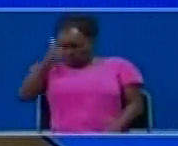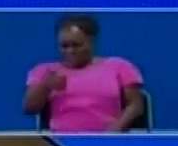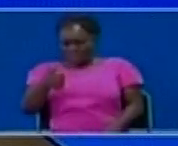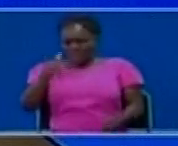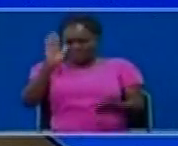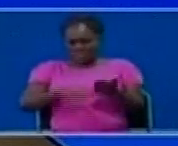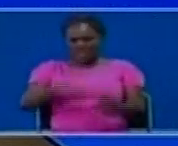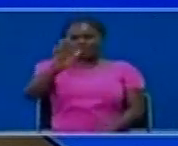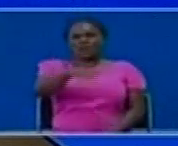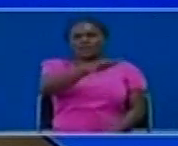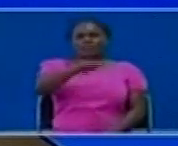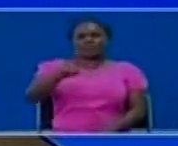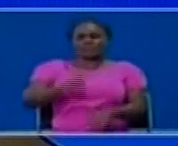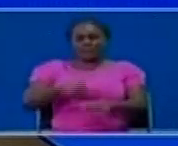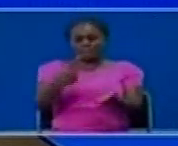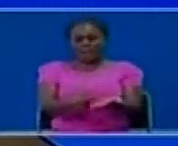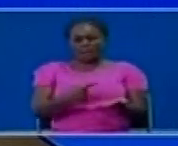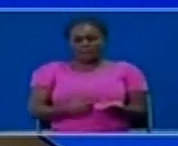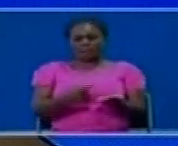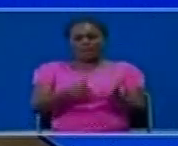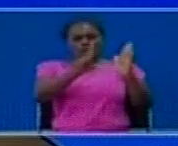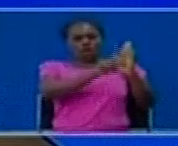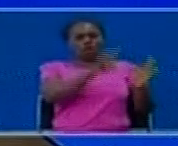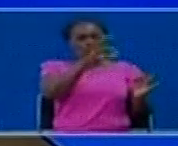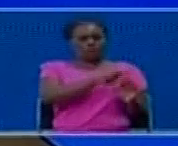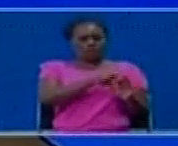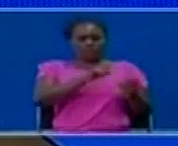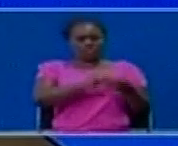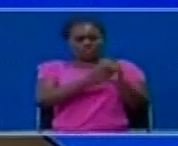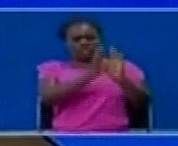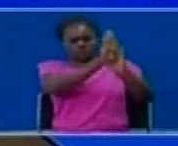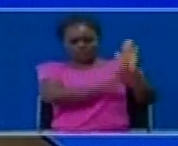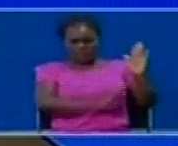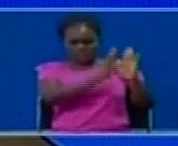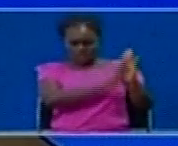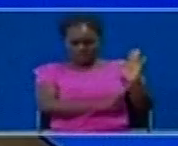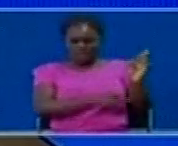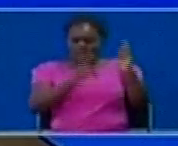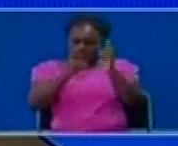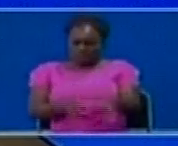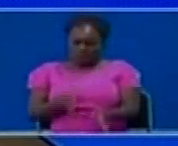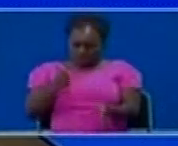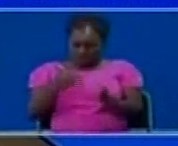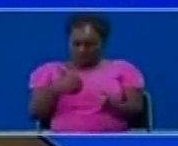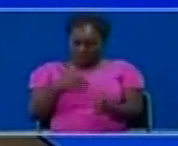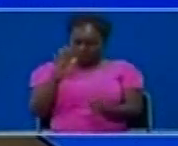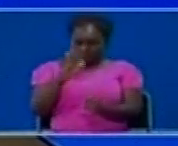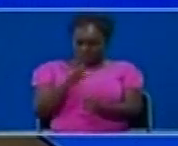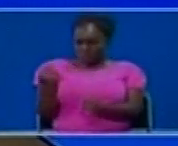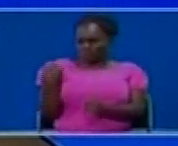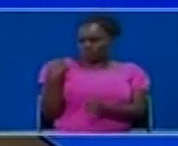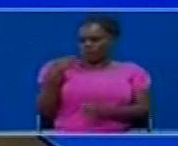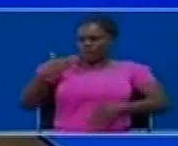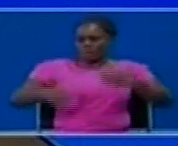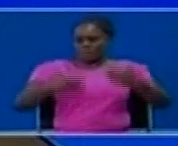Assembly colleagues during the debate on the Election Laws Amendment Bill. Here is Chris Thayer with more on the recent conduct of